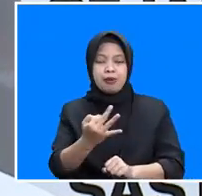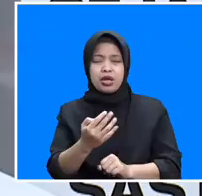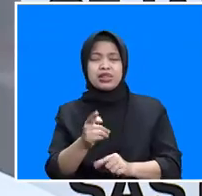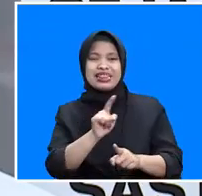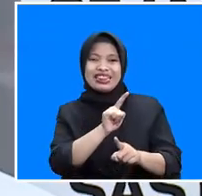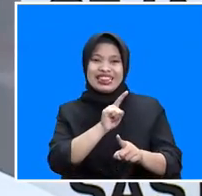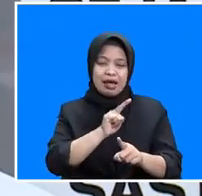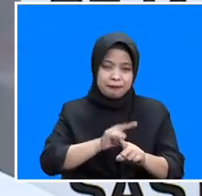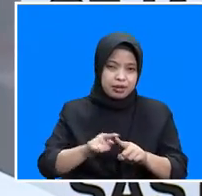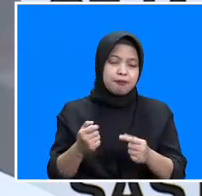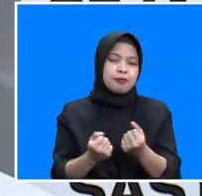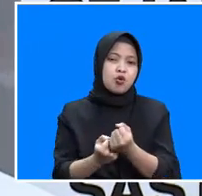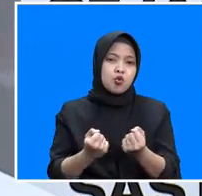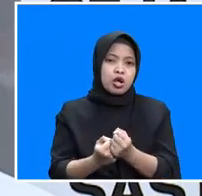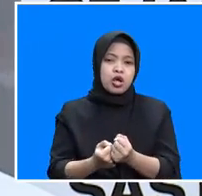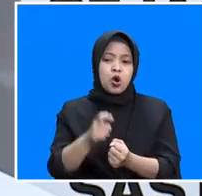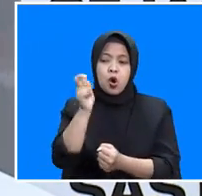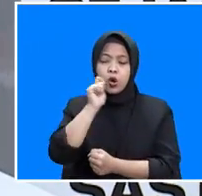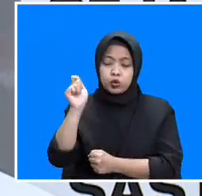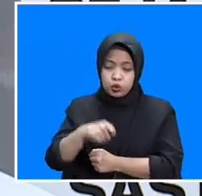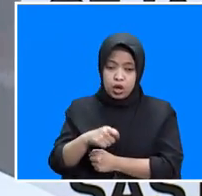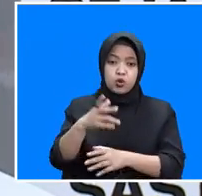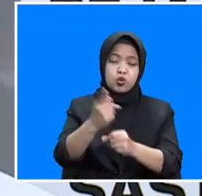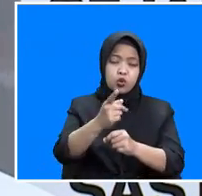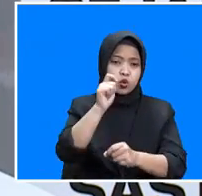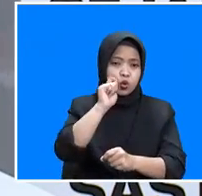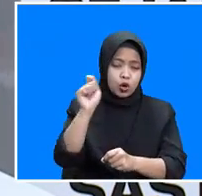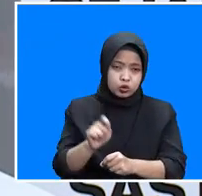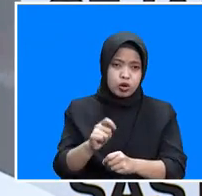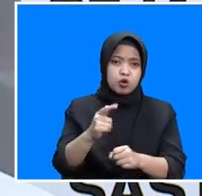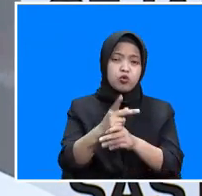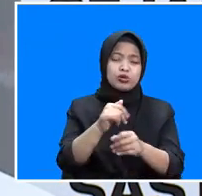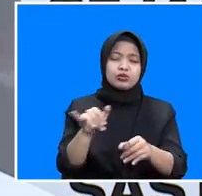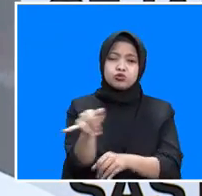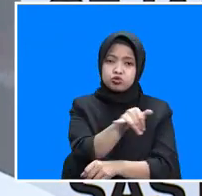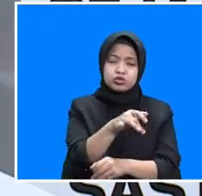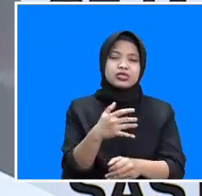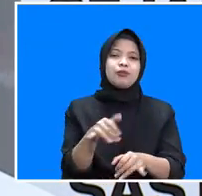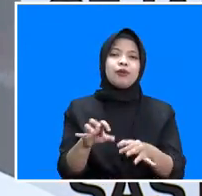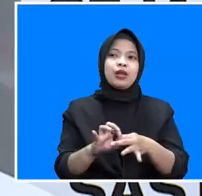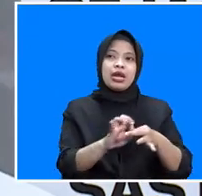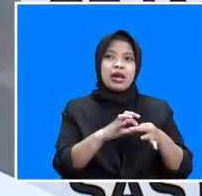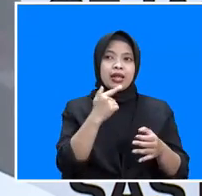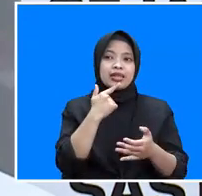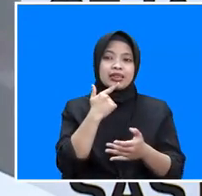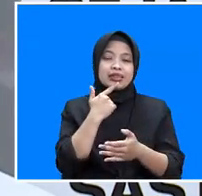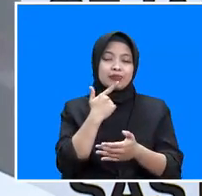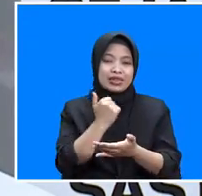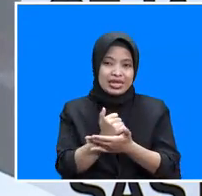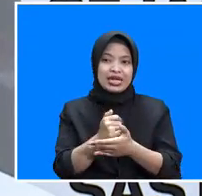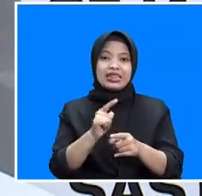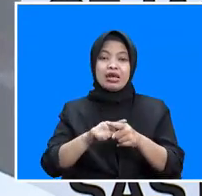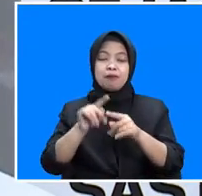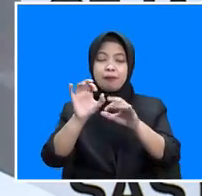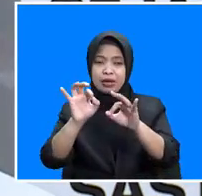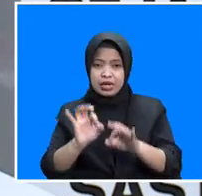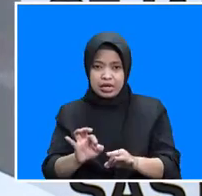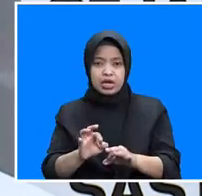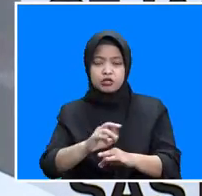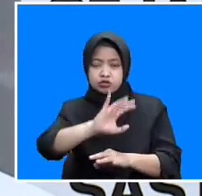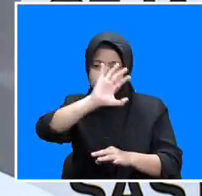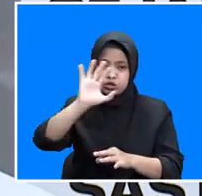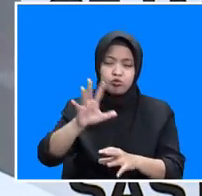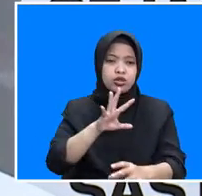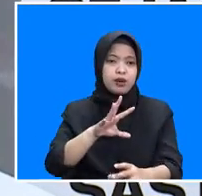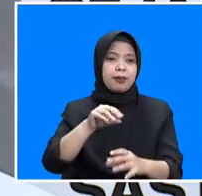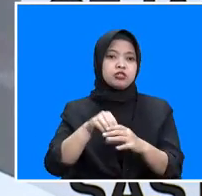and parents. So it's not just focusing on education, it's really focusing on the whole aspect of development that